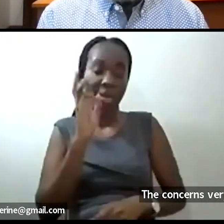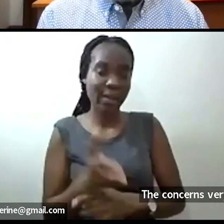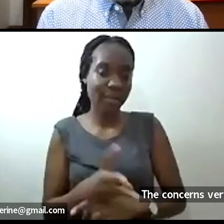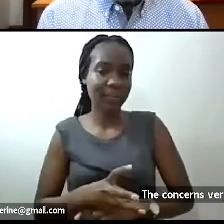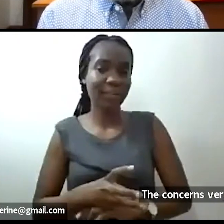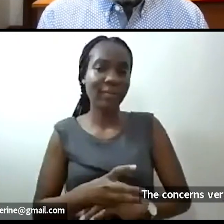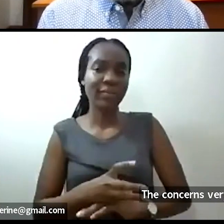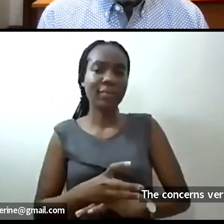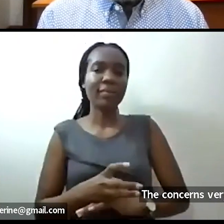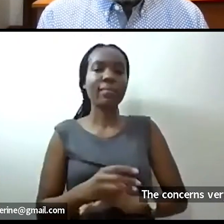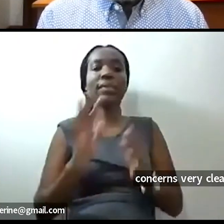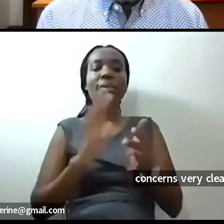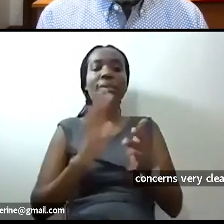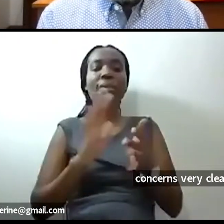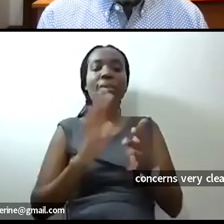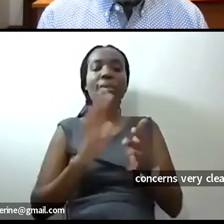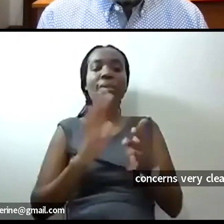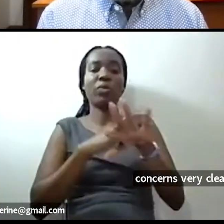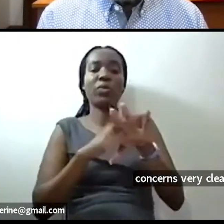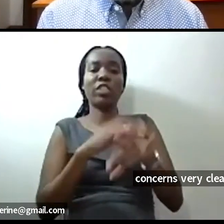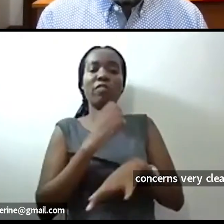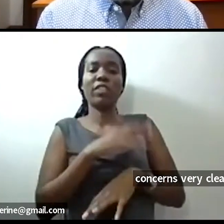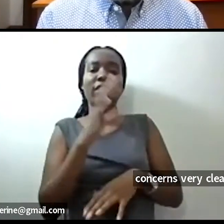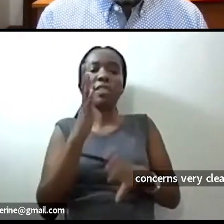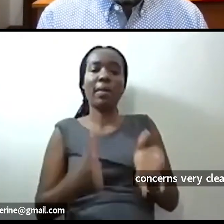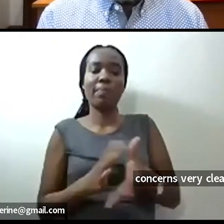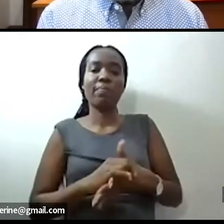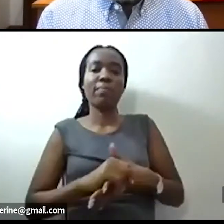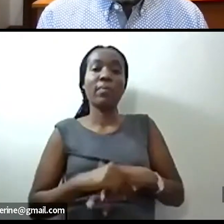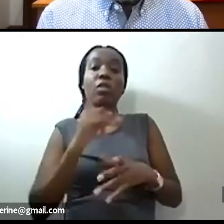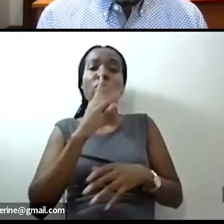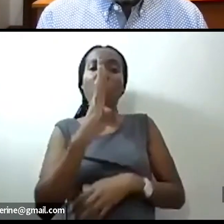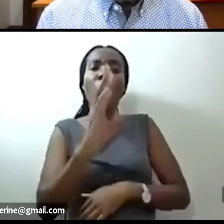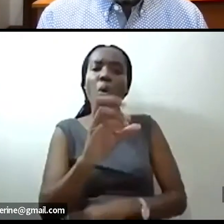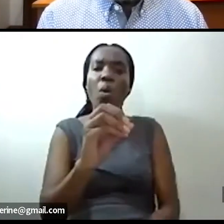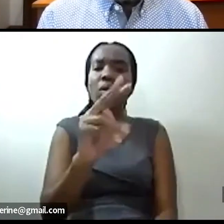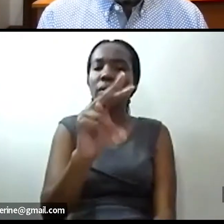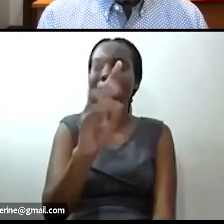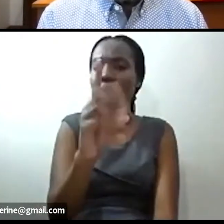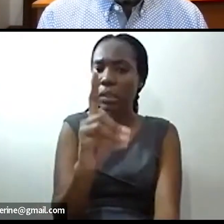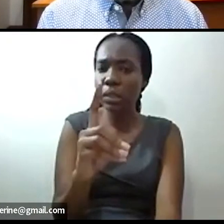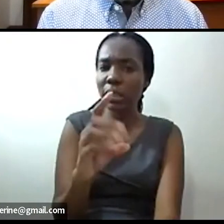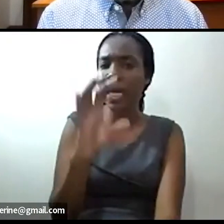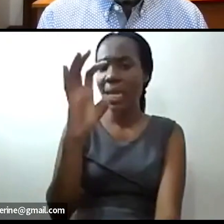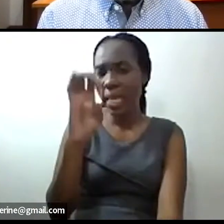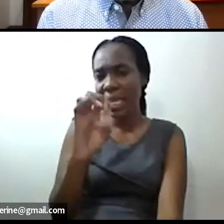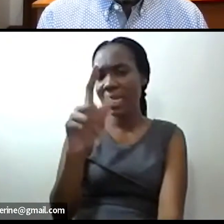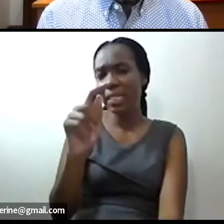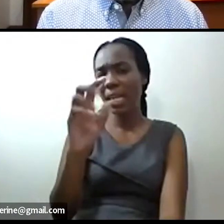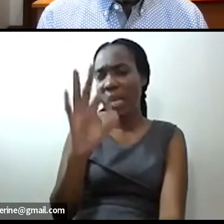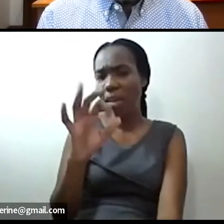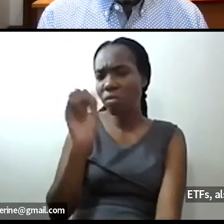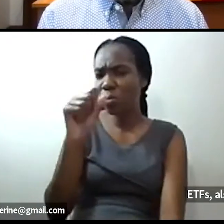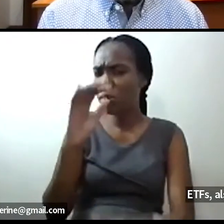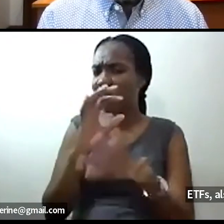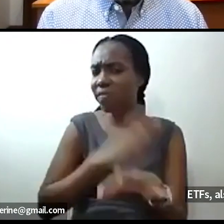very good investors. Are bonds, ETFs also good investments? That is from